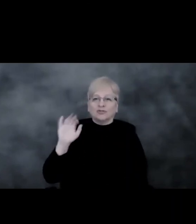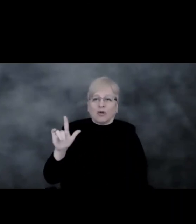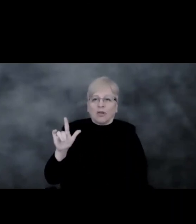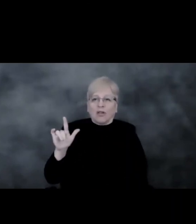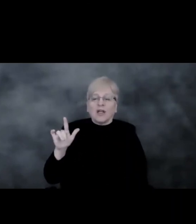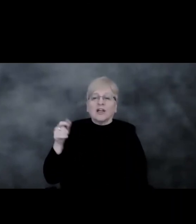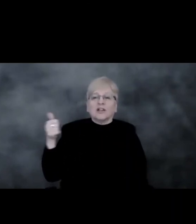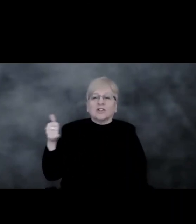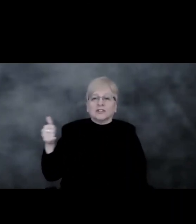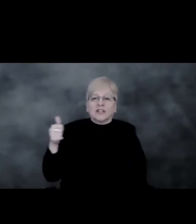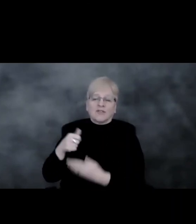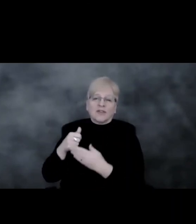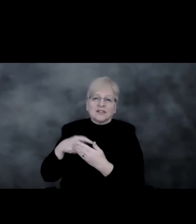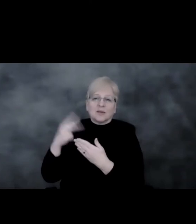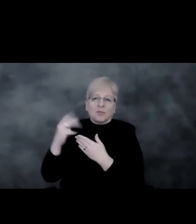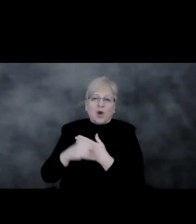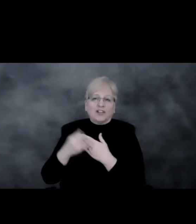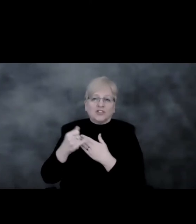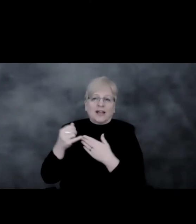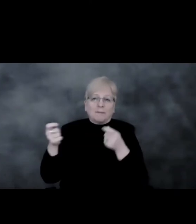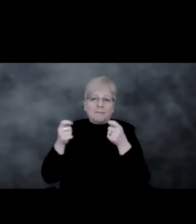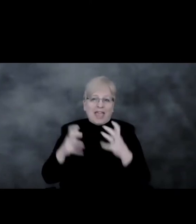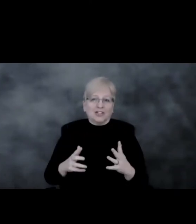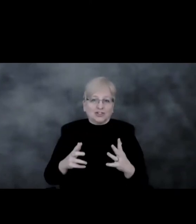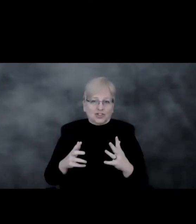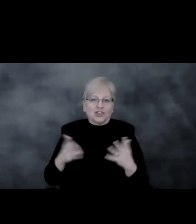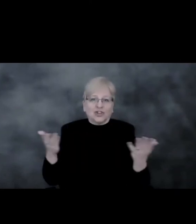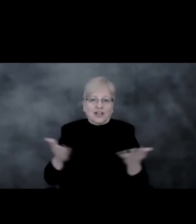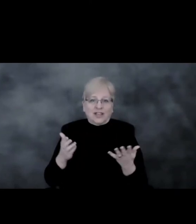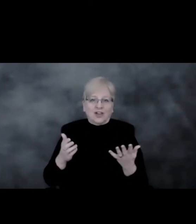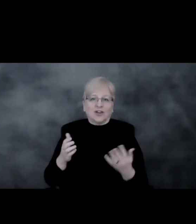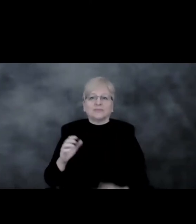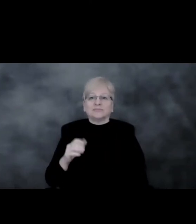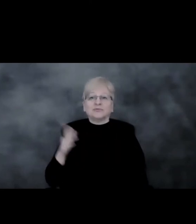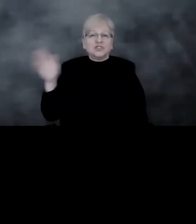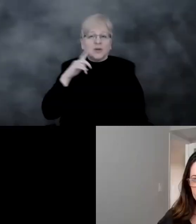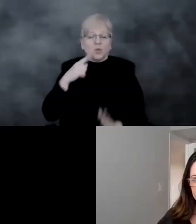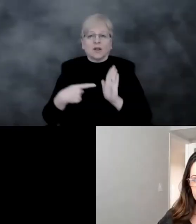here with Skerritt Group, and she will be walking you through the demonstration today.